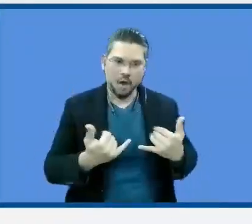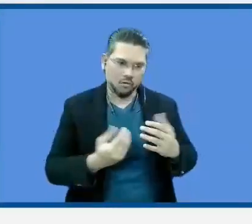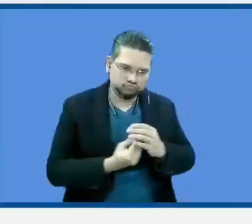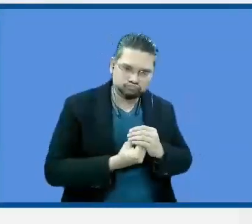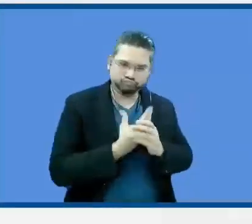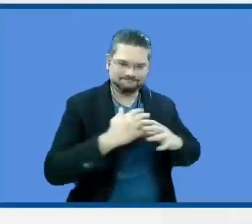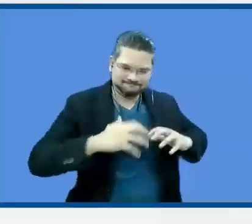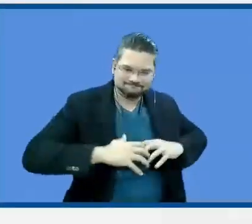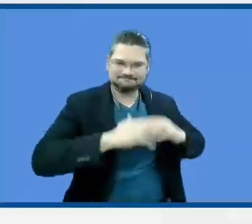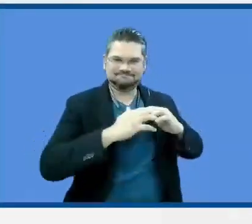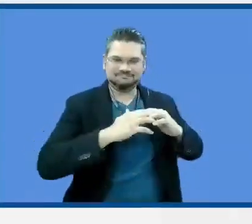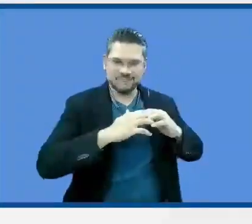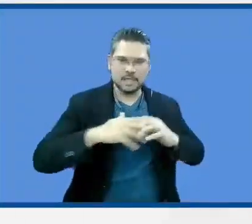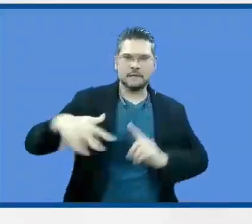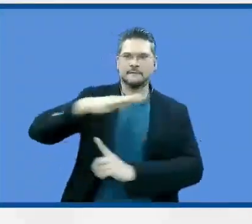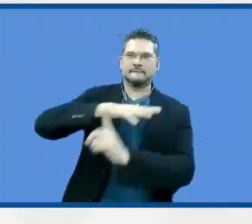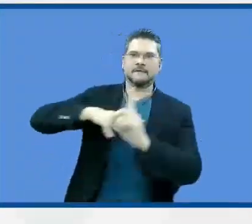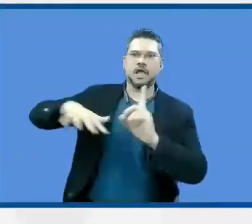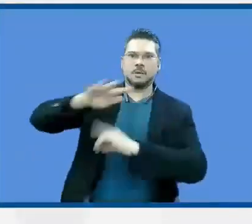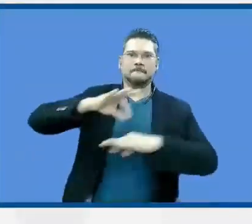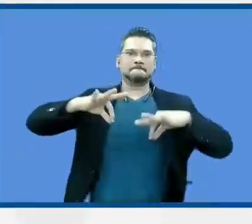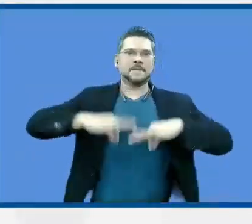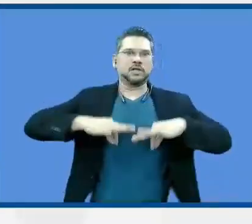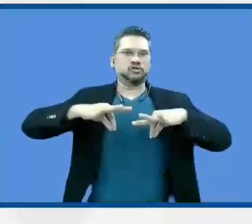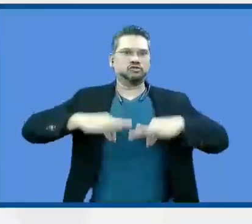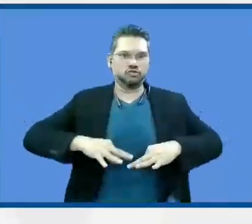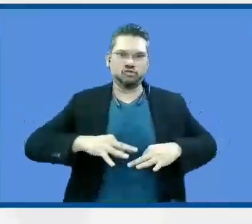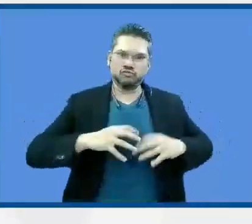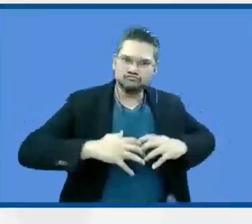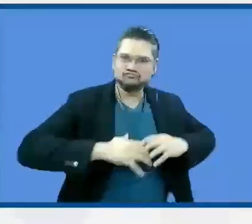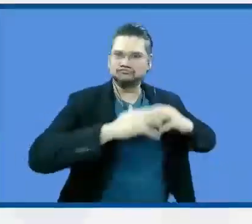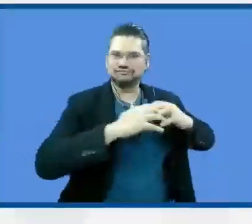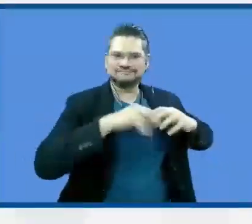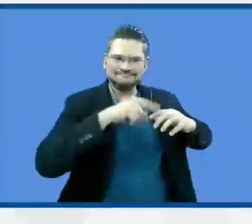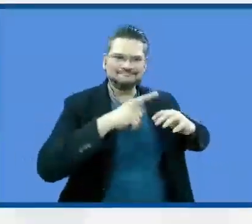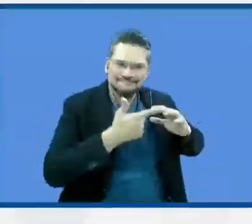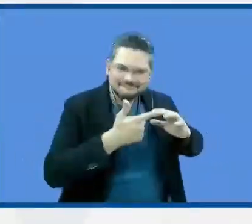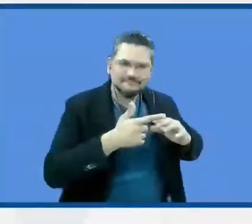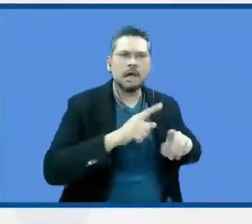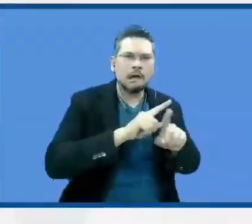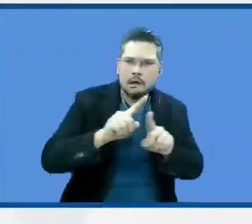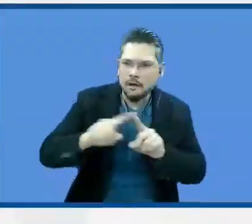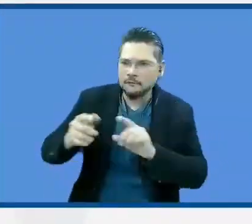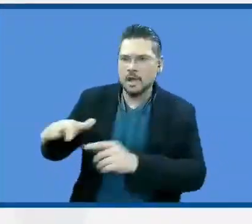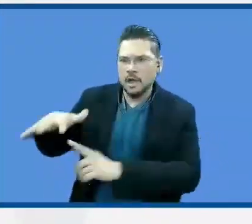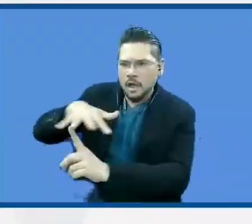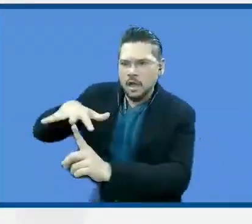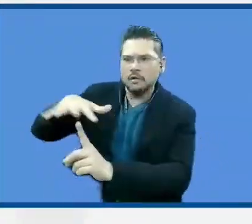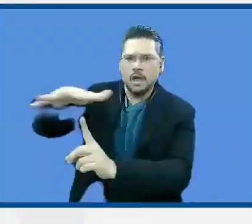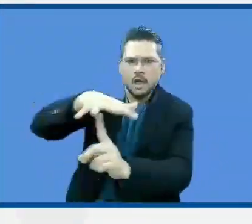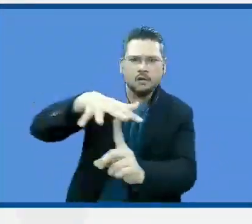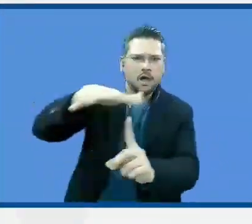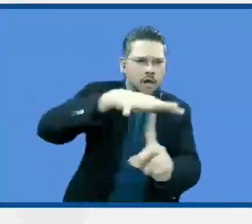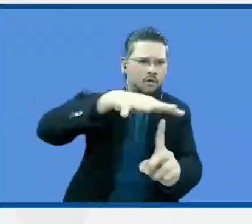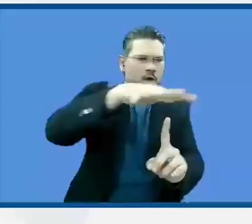in coordination with the other areas in order to prevent the importance, so we can